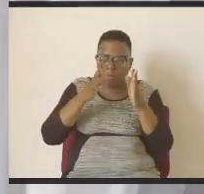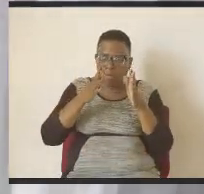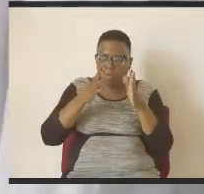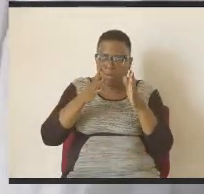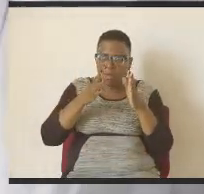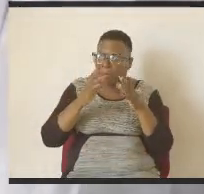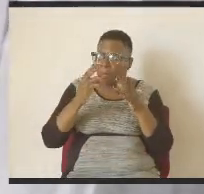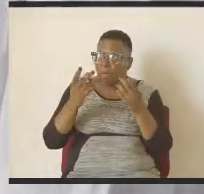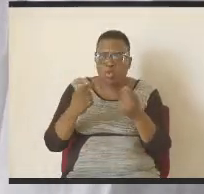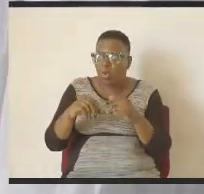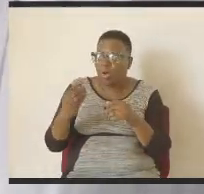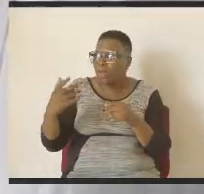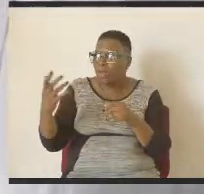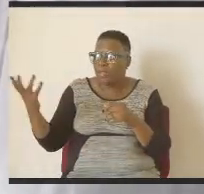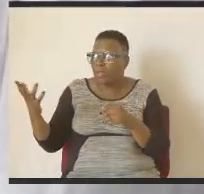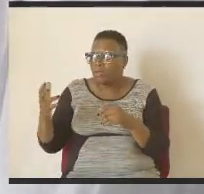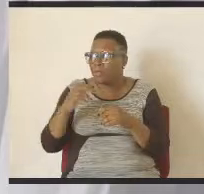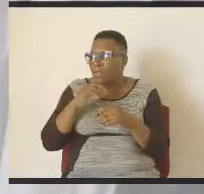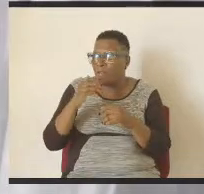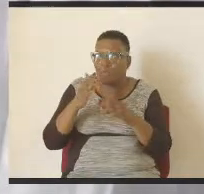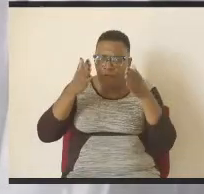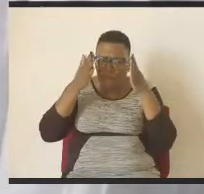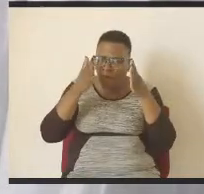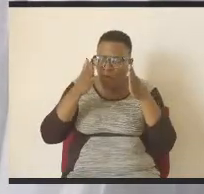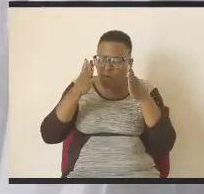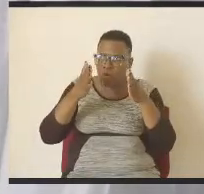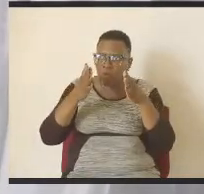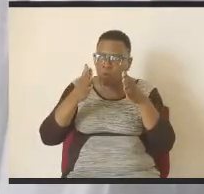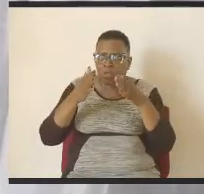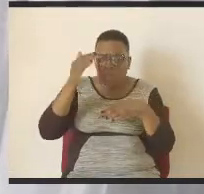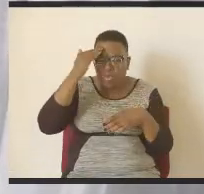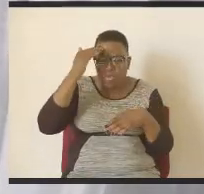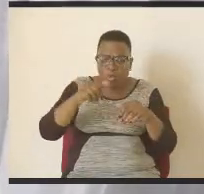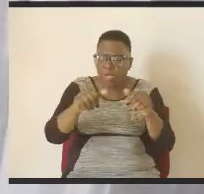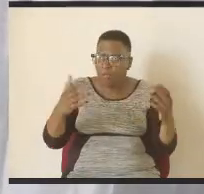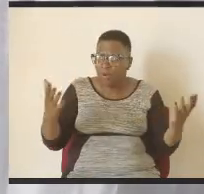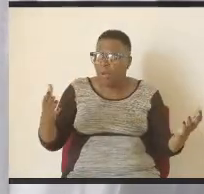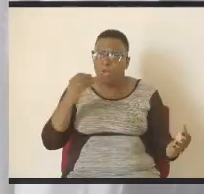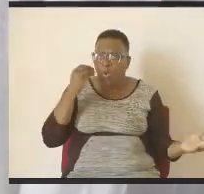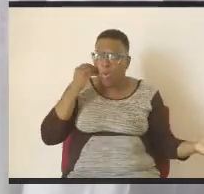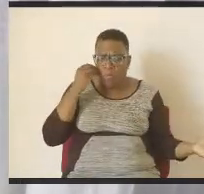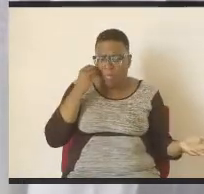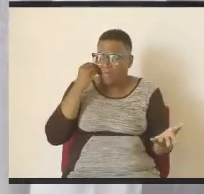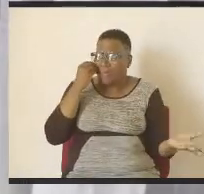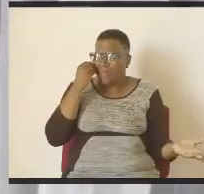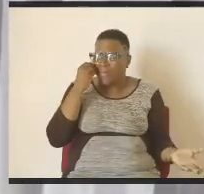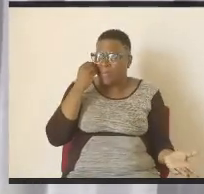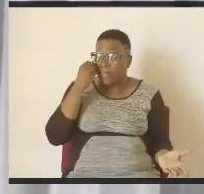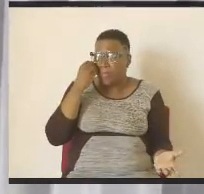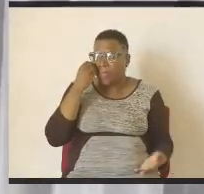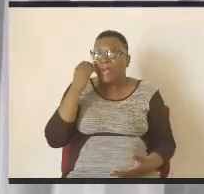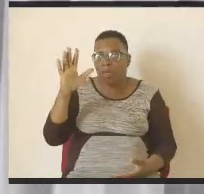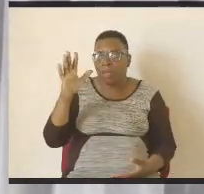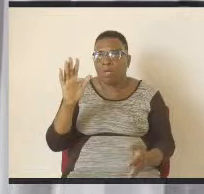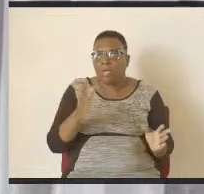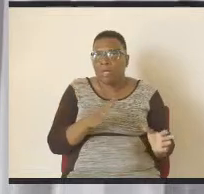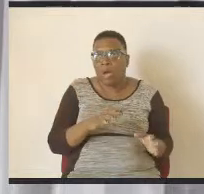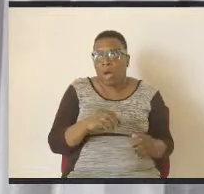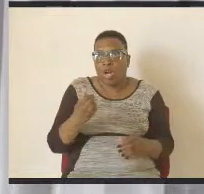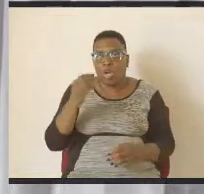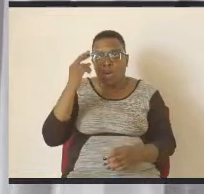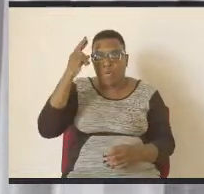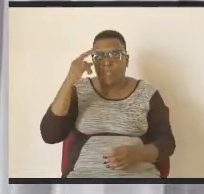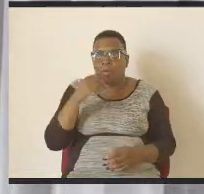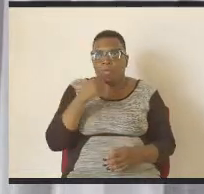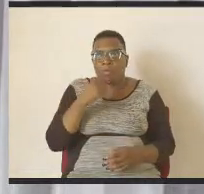effort into driving. Another thing he says here is, while under the influence